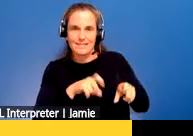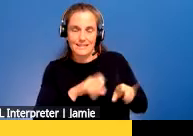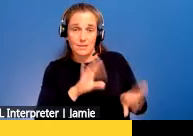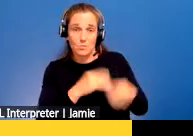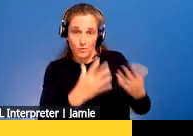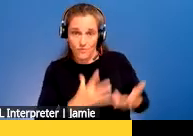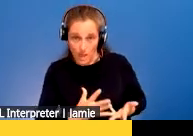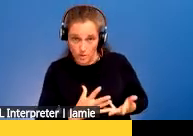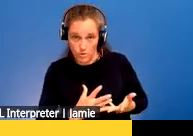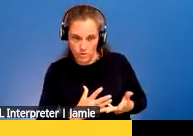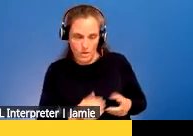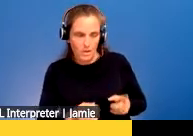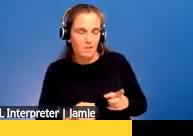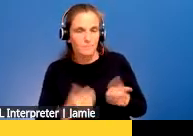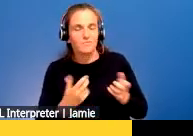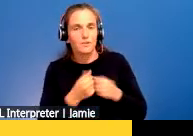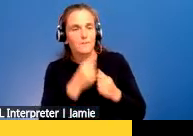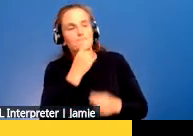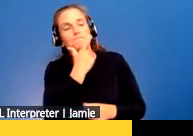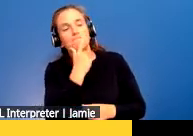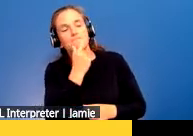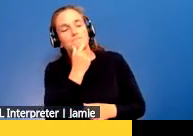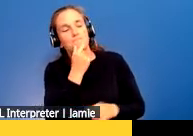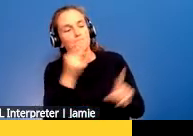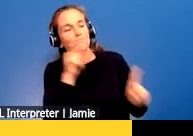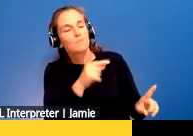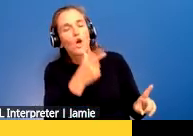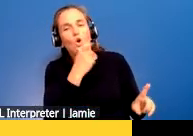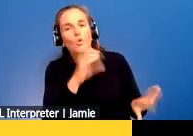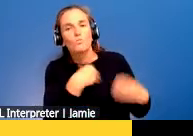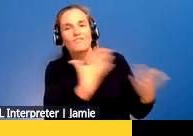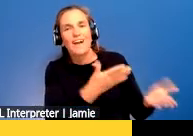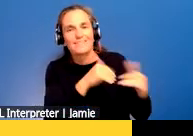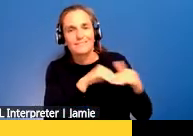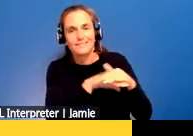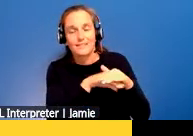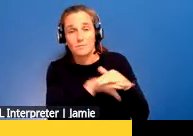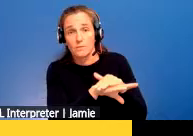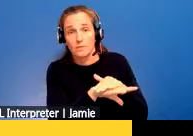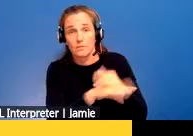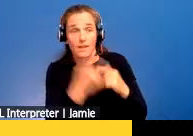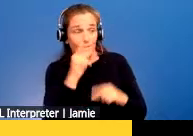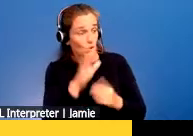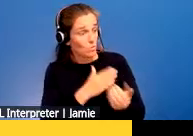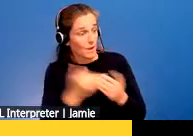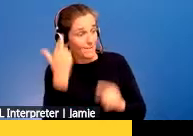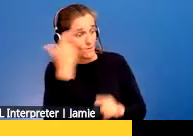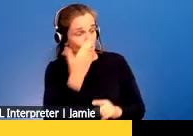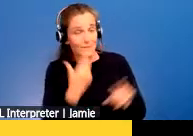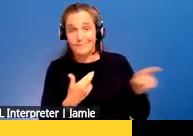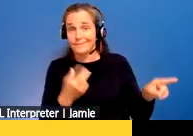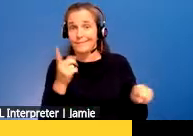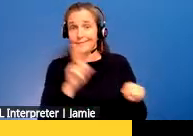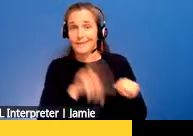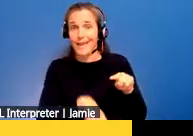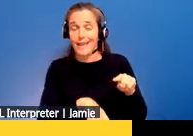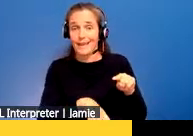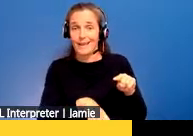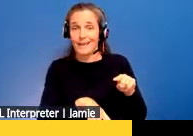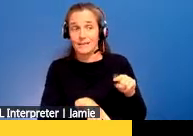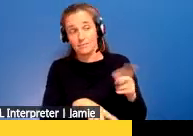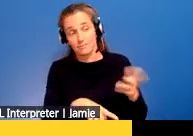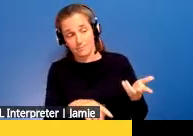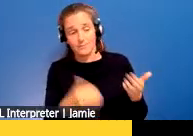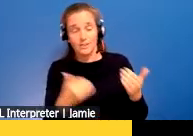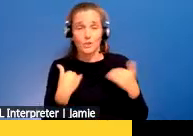provides accessibility. And if for whatever reason they can't, like you kind of have a limited